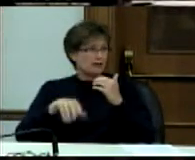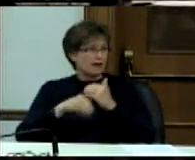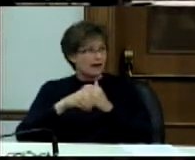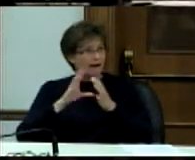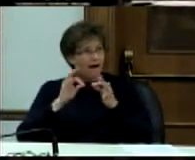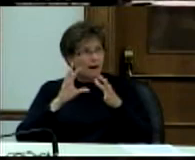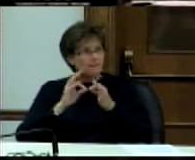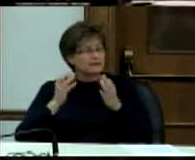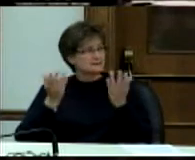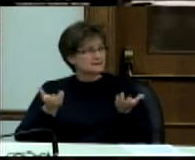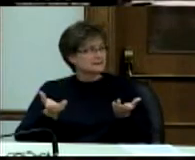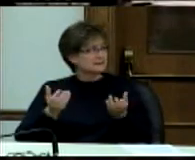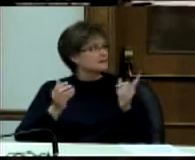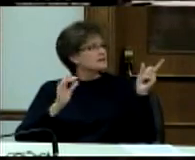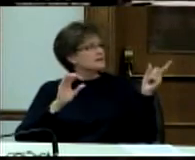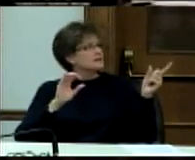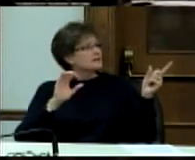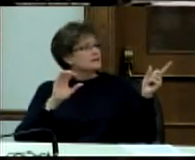to that?